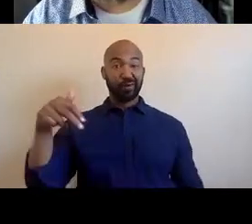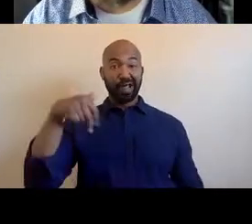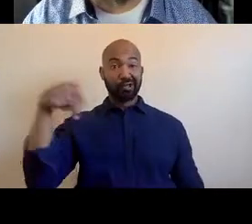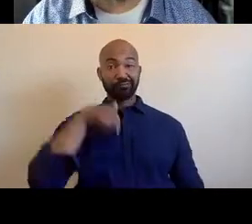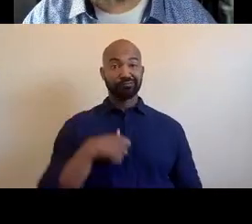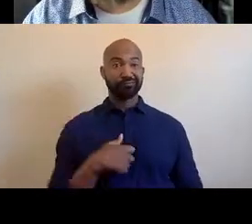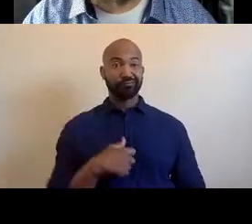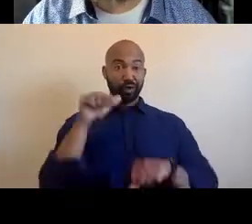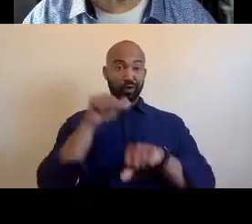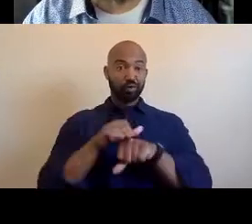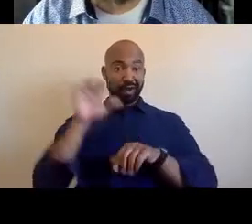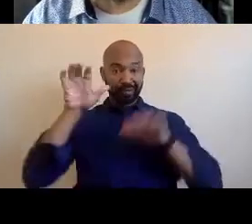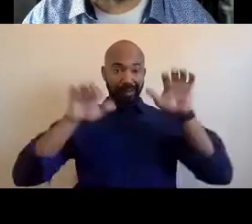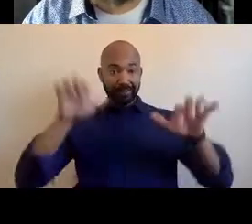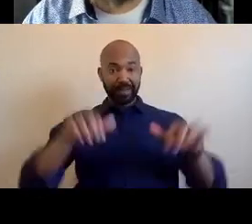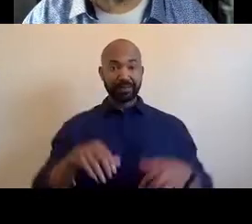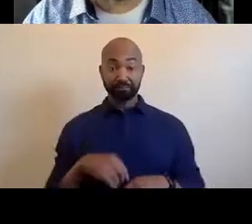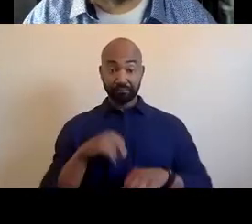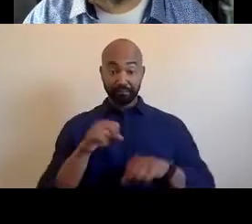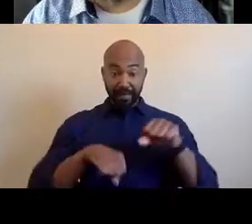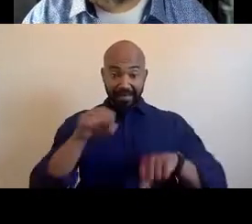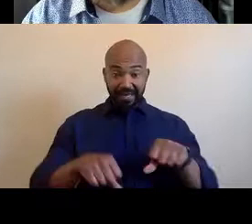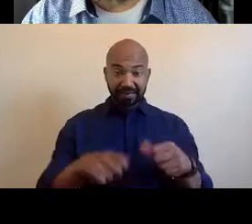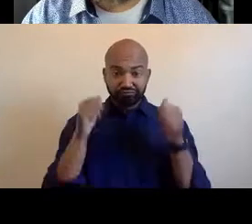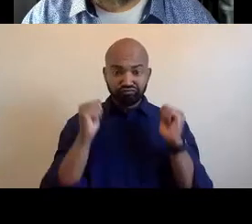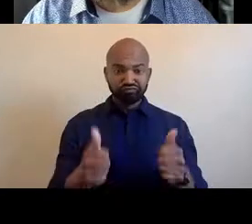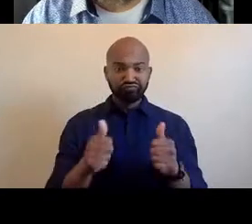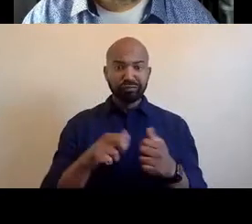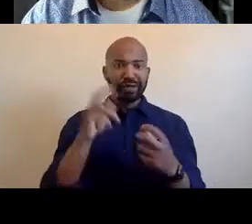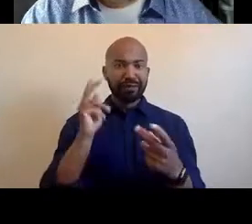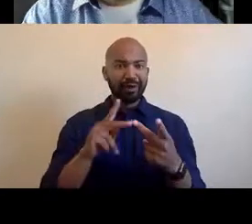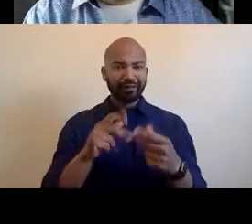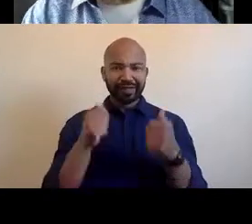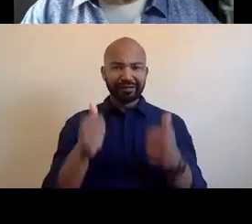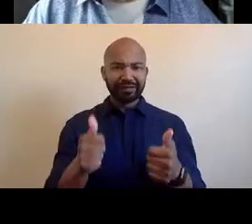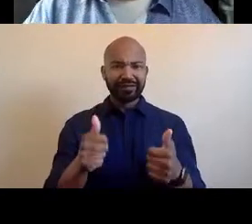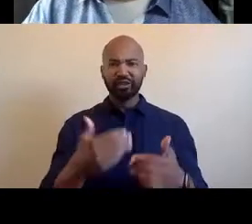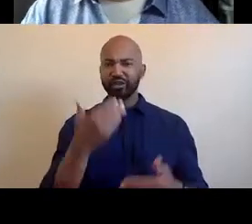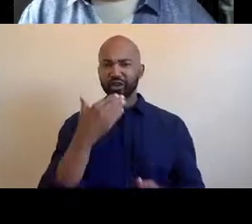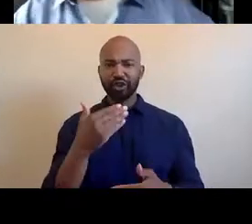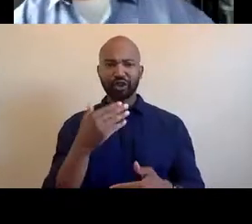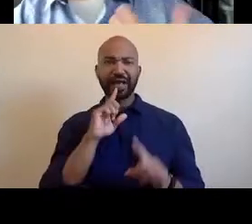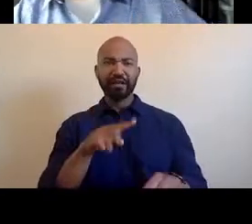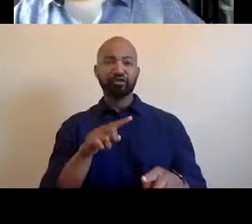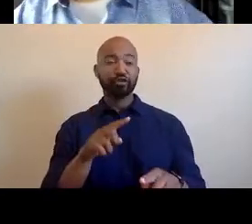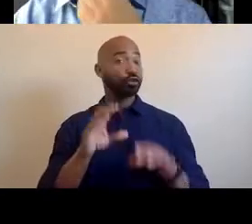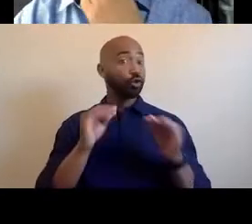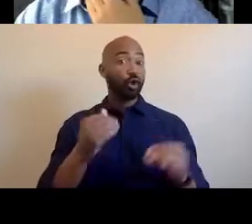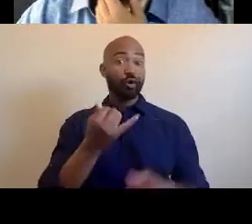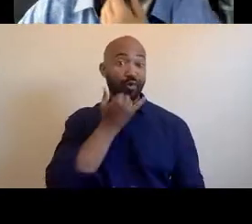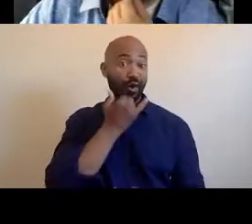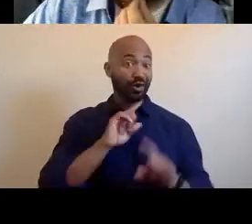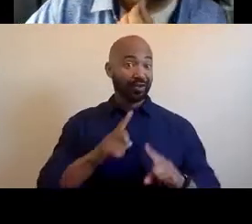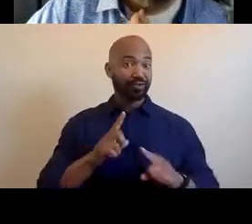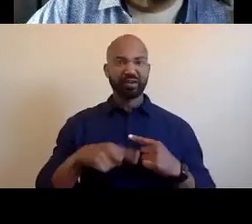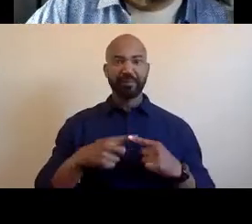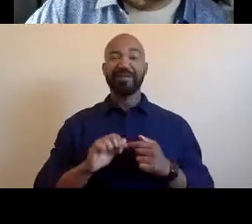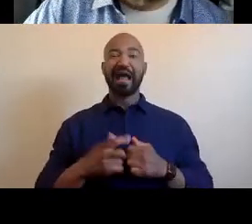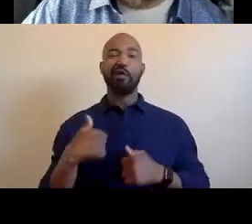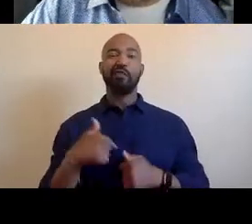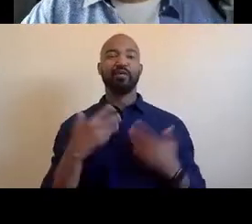climbing, biking, yep, perfect. Great answers. No wrong answers with that one, right? About how we want to move our body.